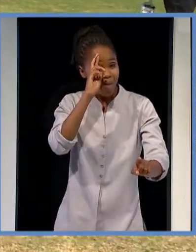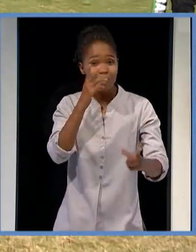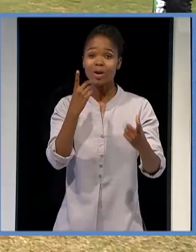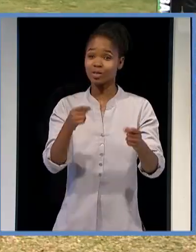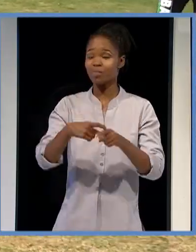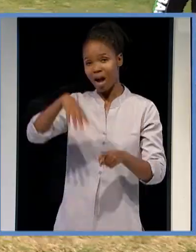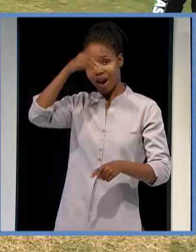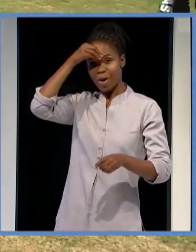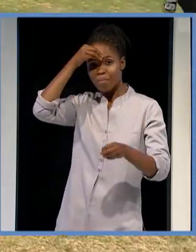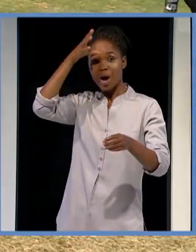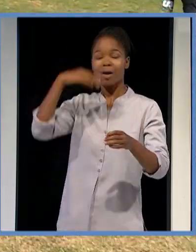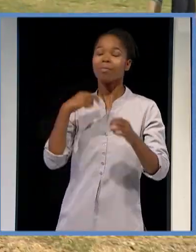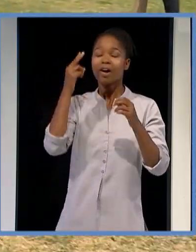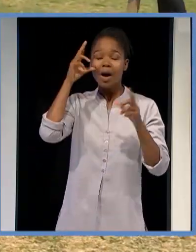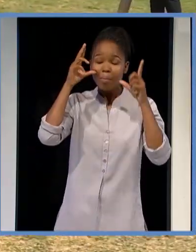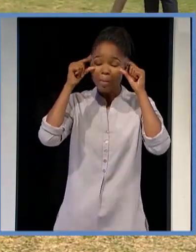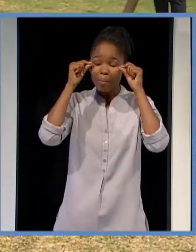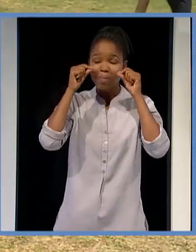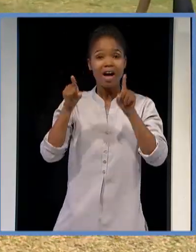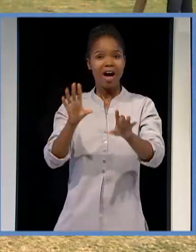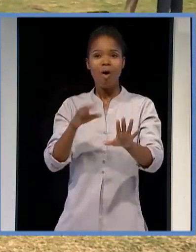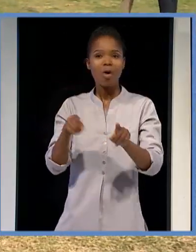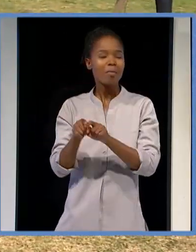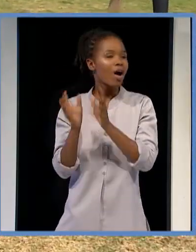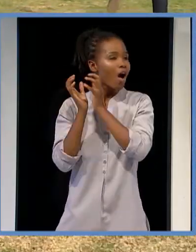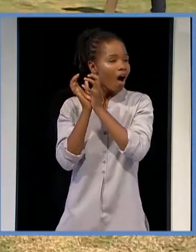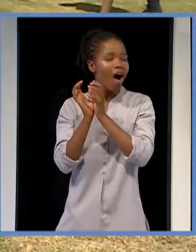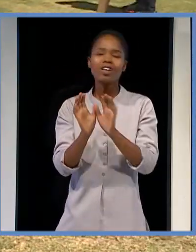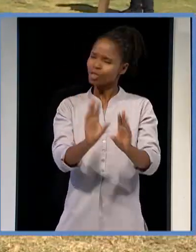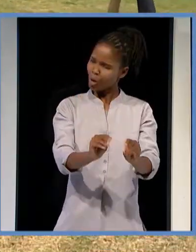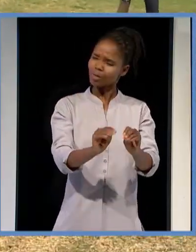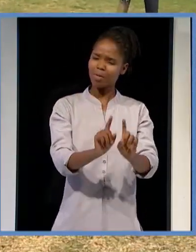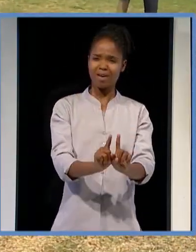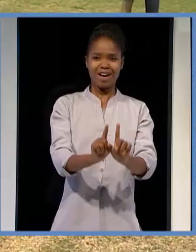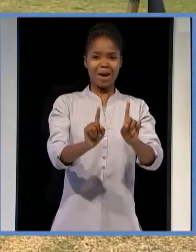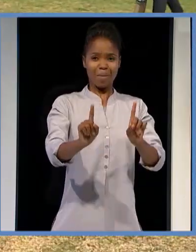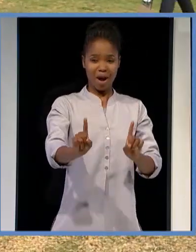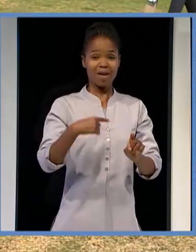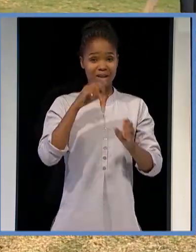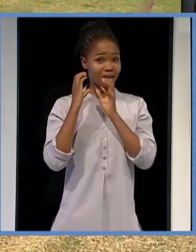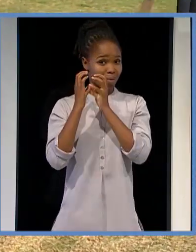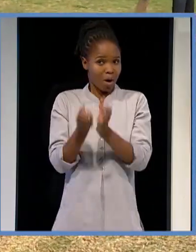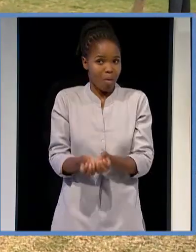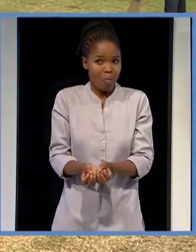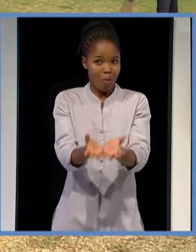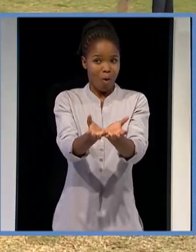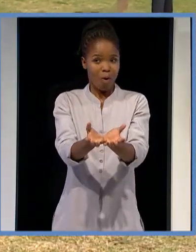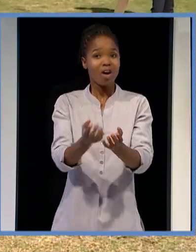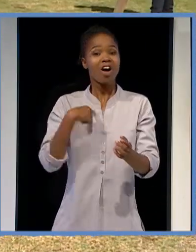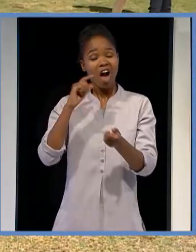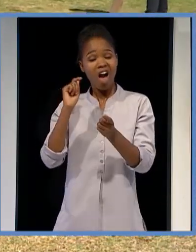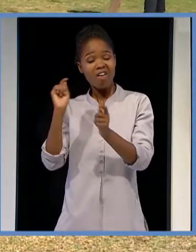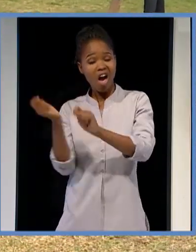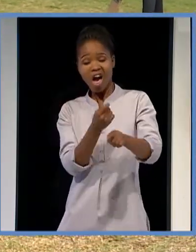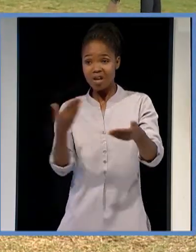We have learned. So are your eyes closed? When should I stop? Okay, stop. Okay. All right. And I'm going to throw the ball, all right? Yeah. If I miss it, it's not